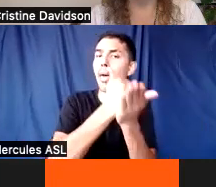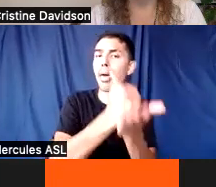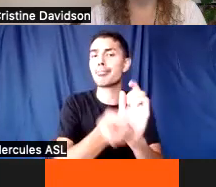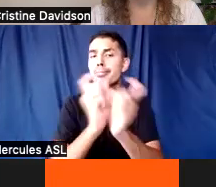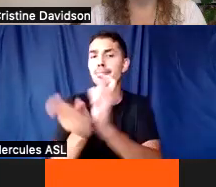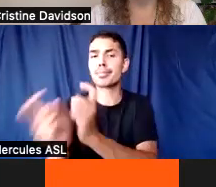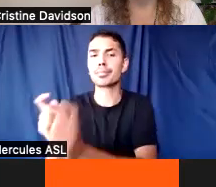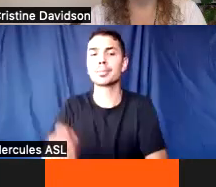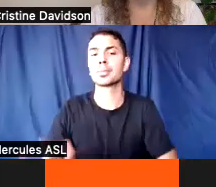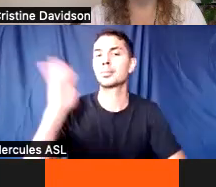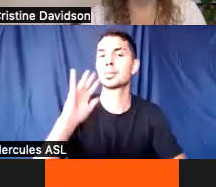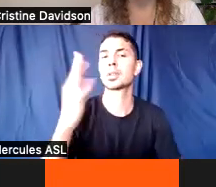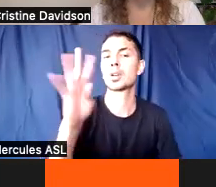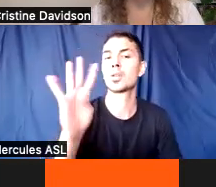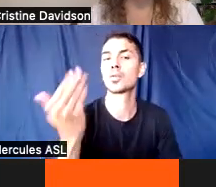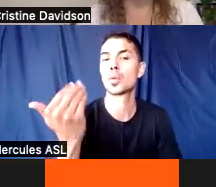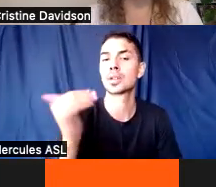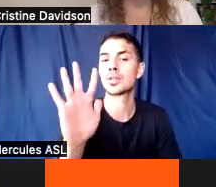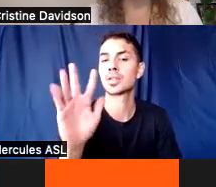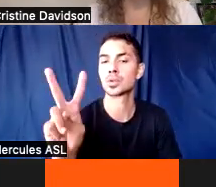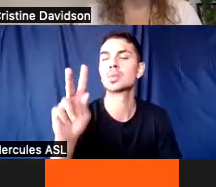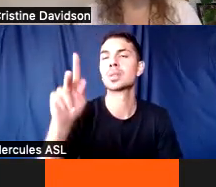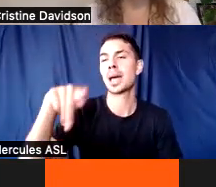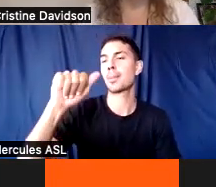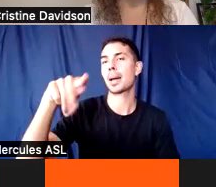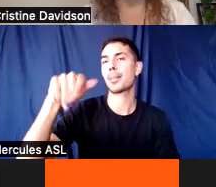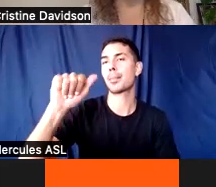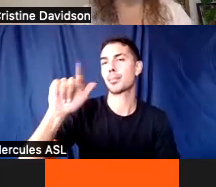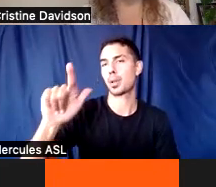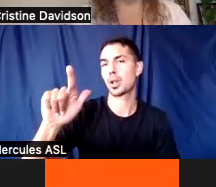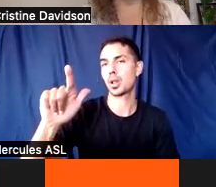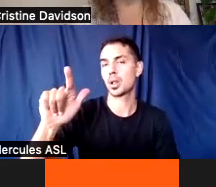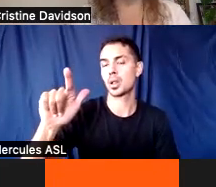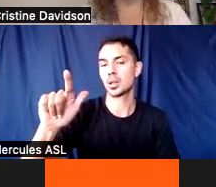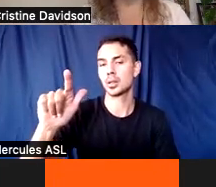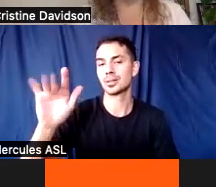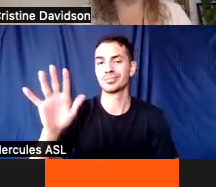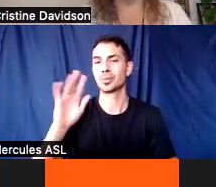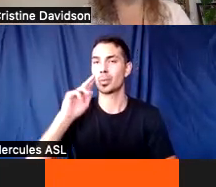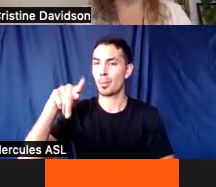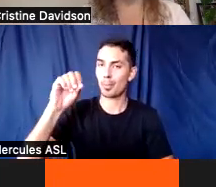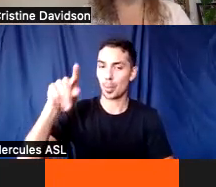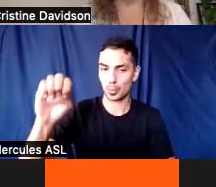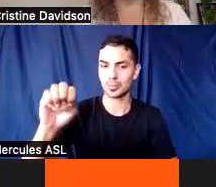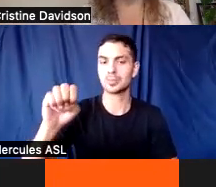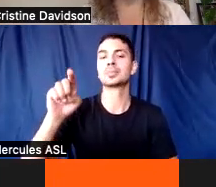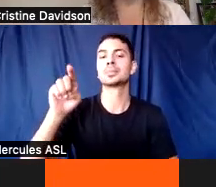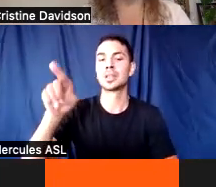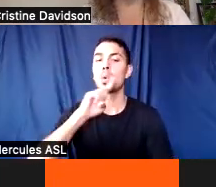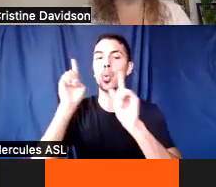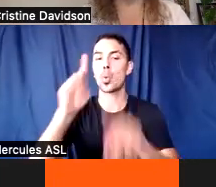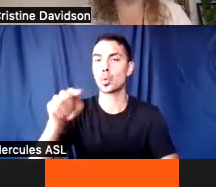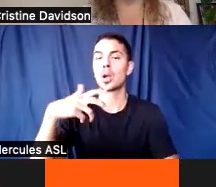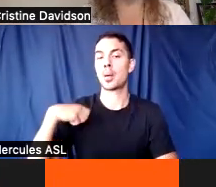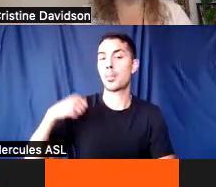in 1455, the Pope orders Portugal to invade, subdue the Saracen and which was